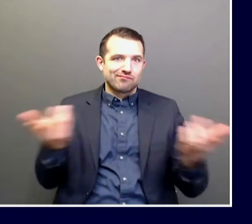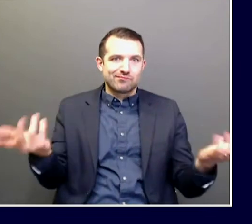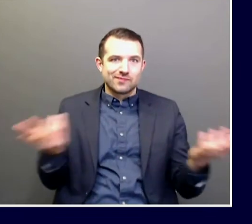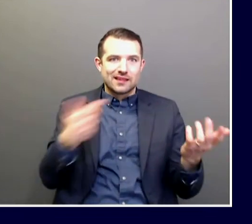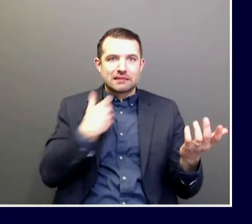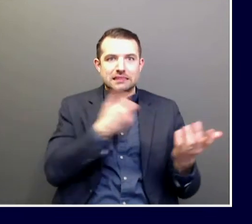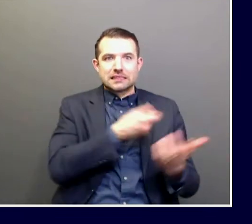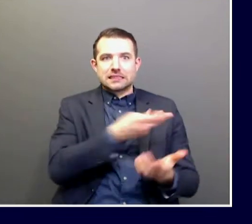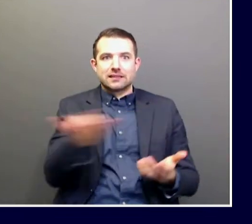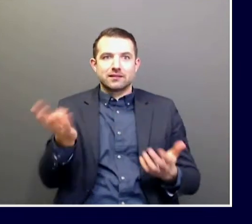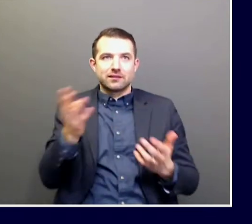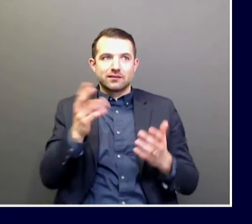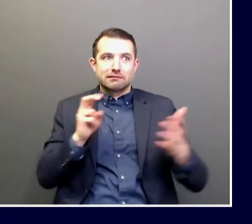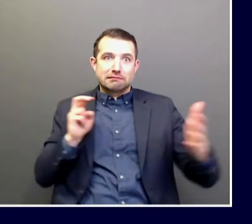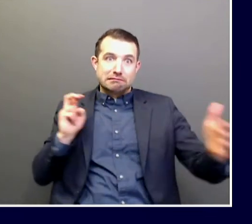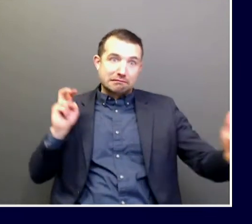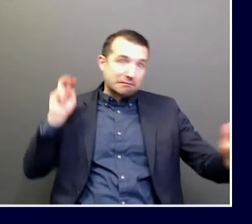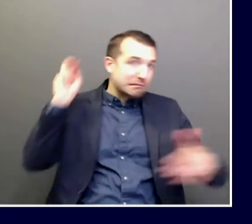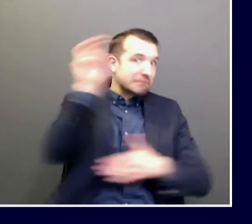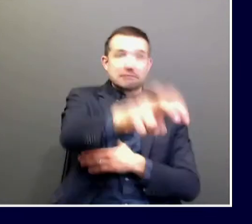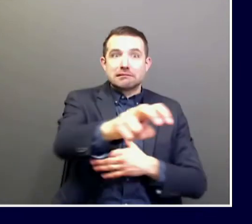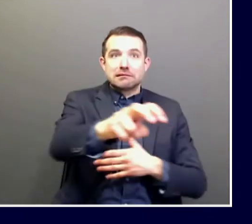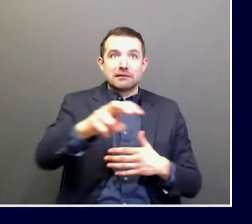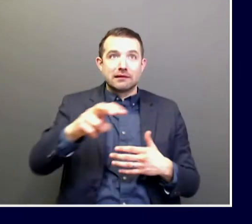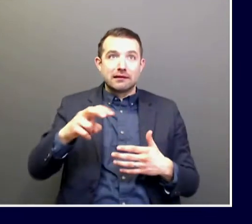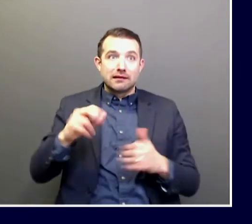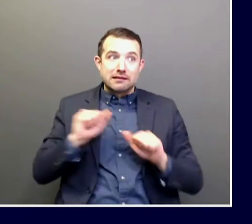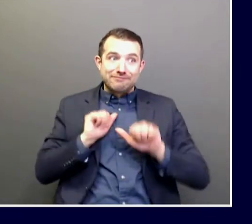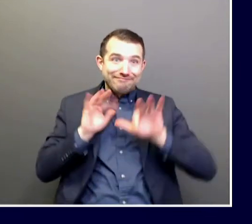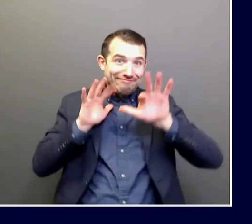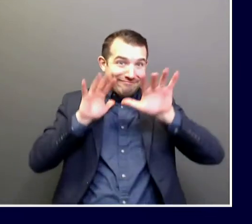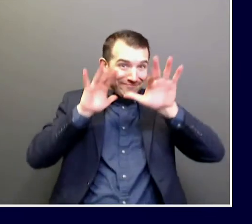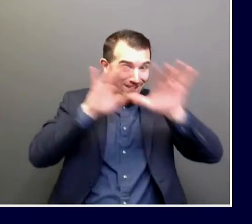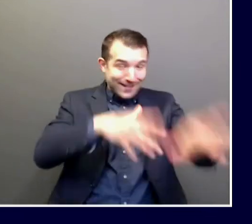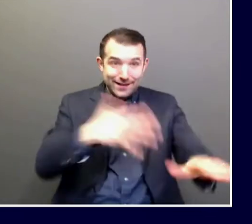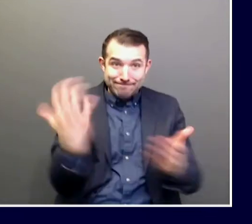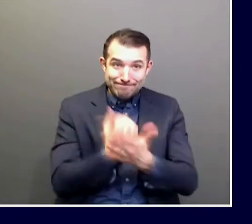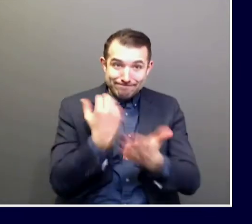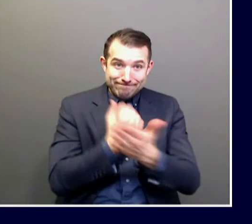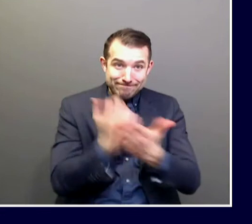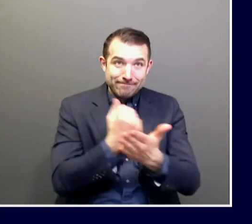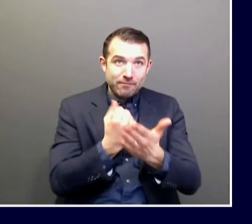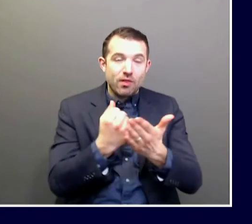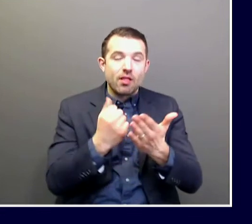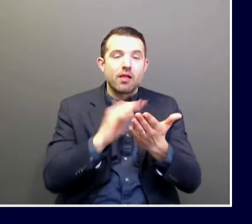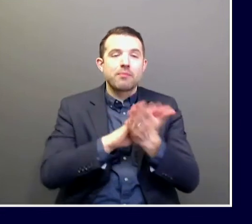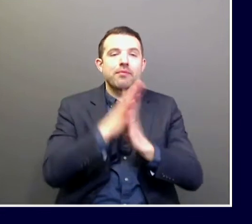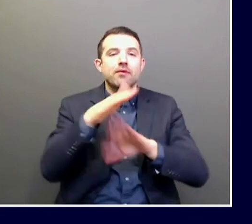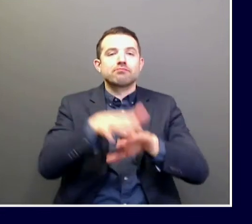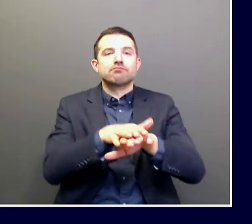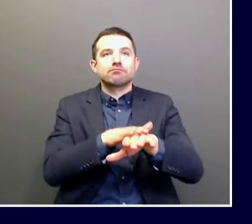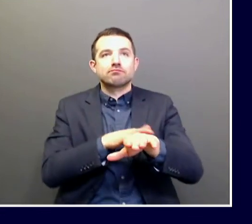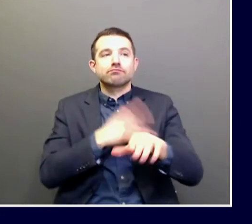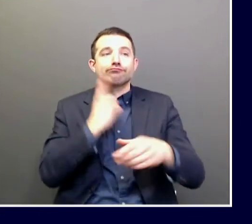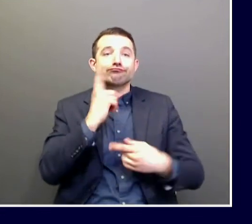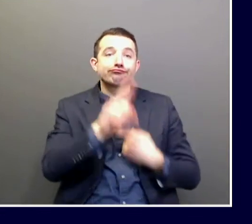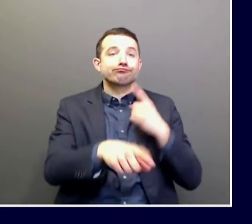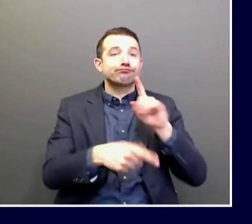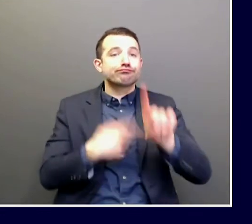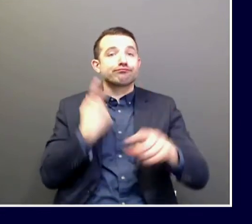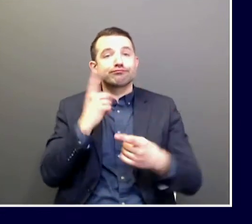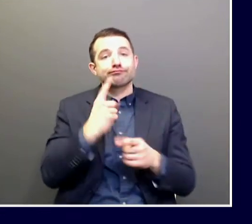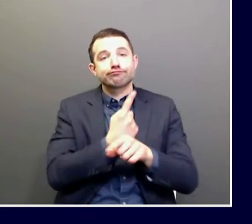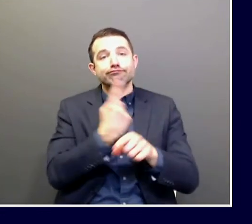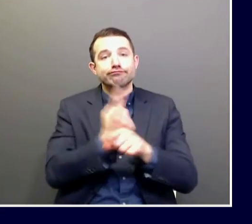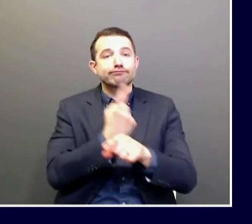big step happens in the first few weeks after a new requirement or a new recommendation is made, but then naturally it tapers